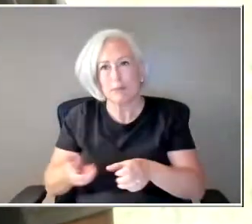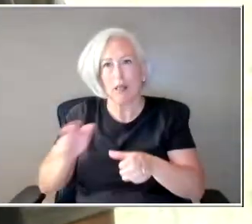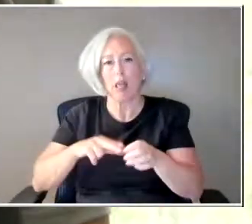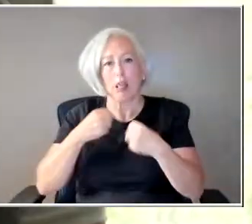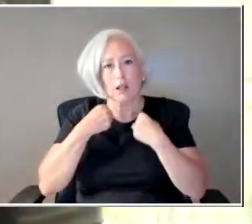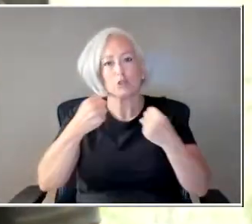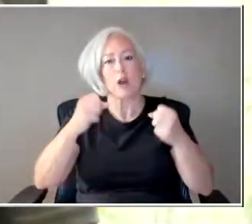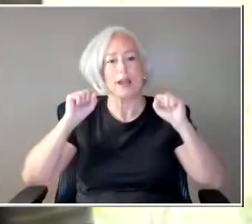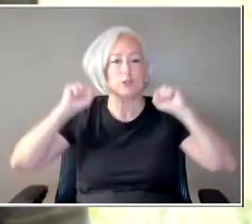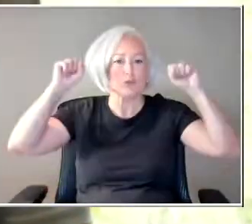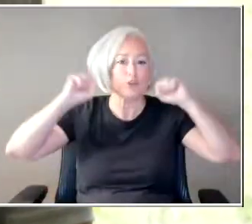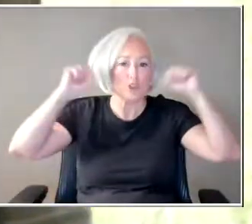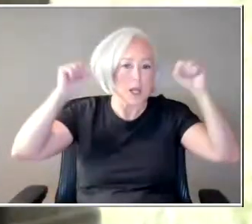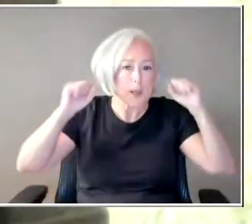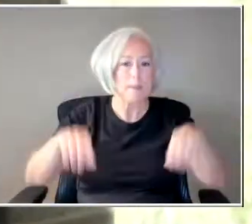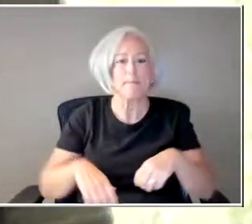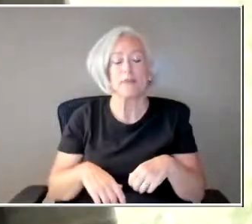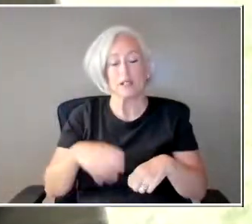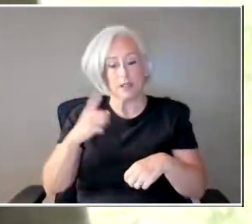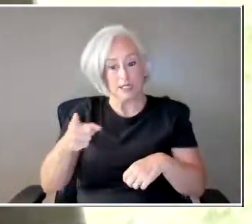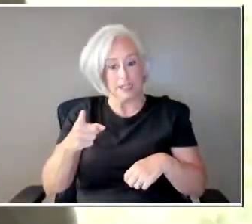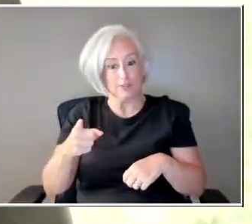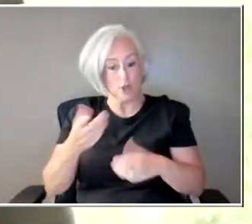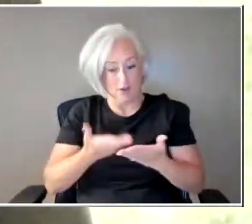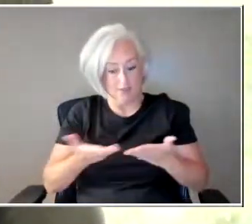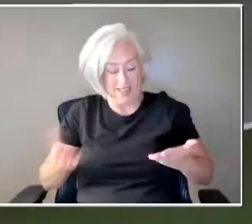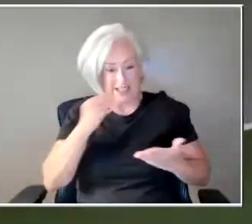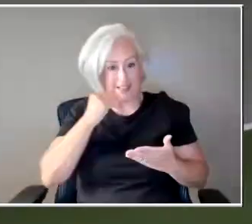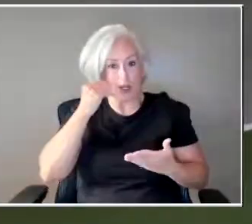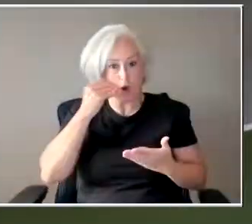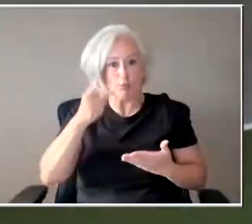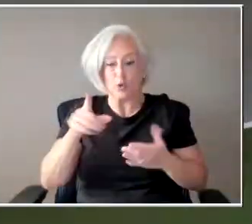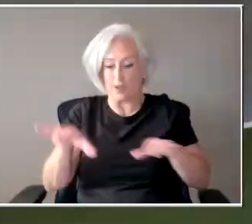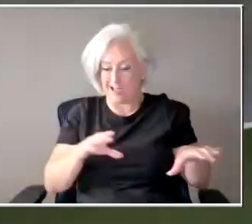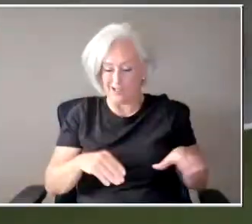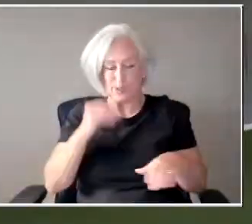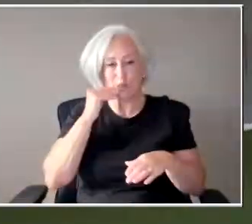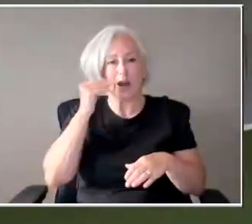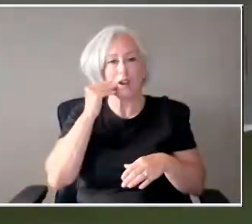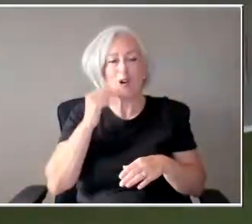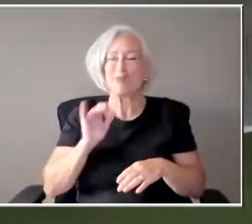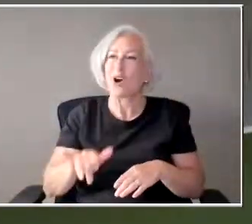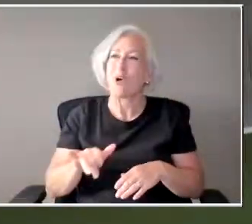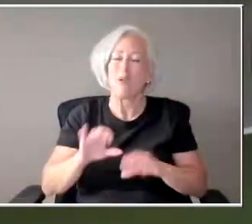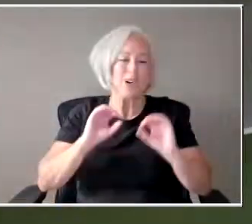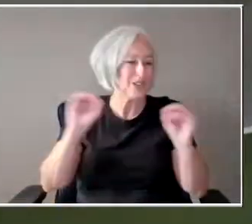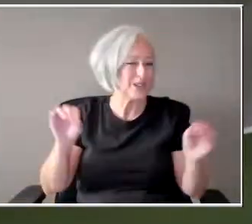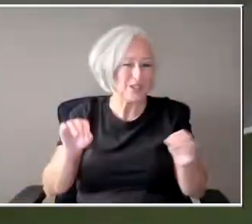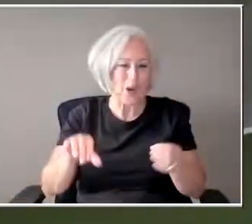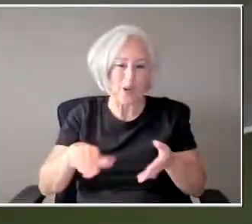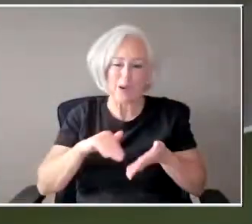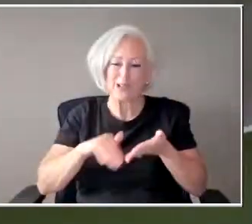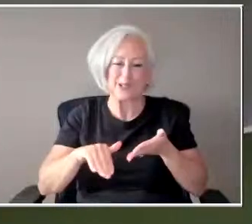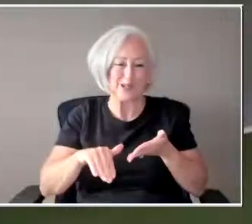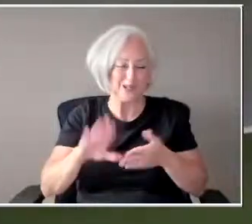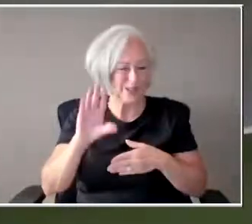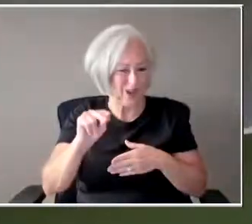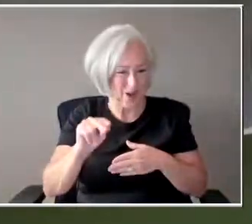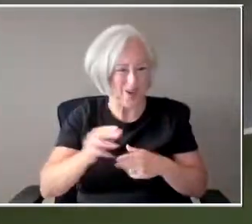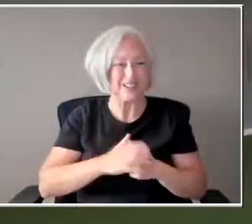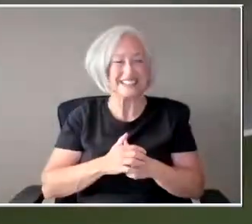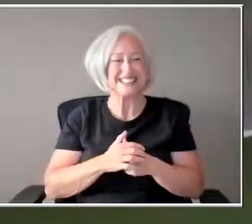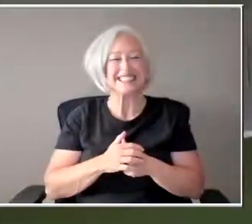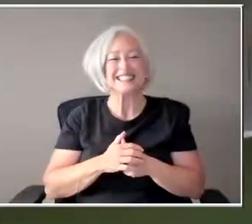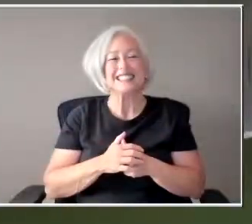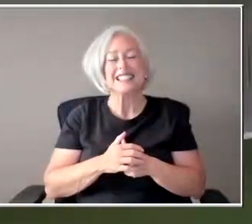got things going on at home, you can just do it in your living room. I have no idea. Barriers. Gee, I never have make any excuses. So it's tough. It's tough.